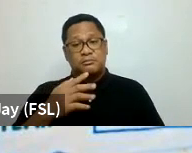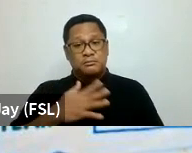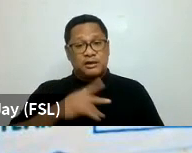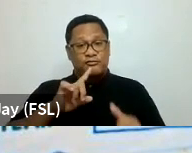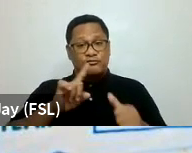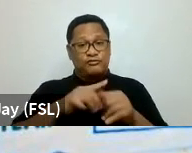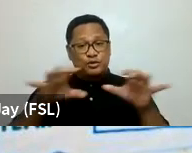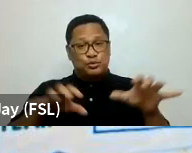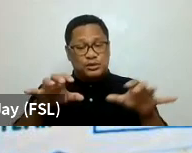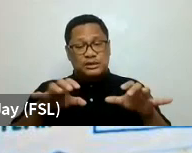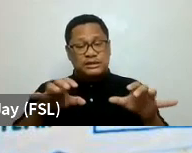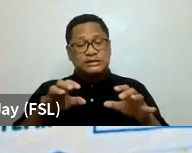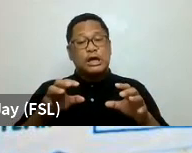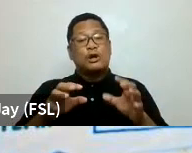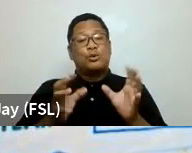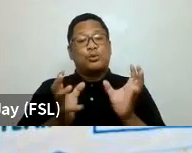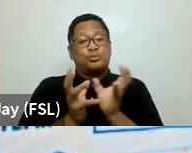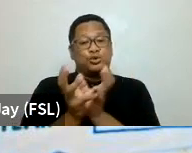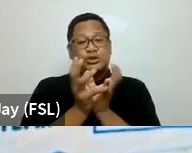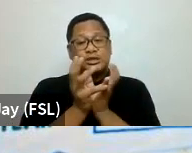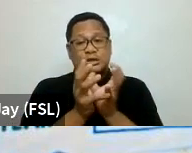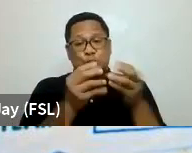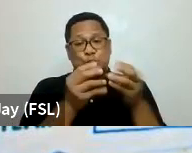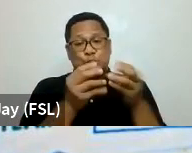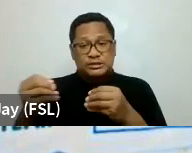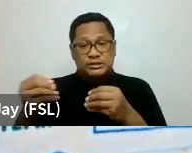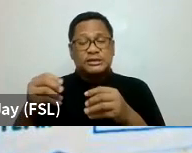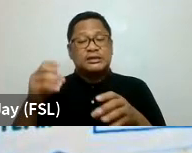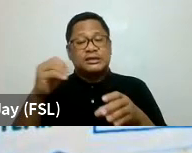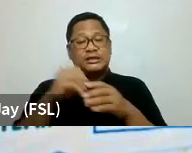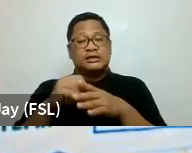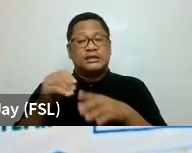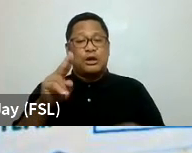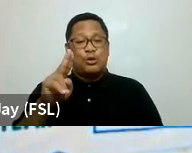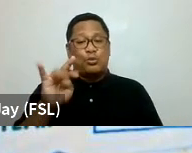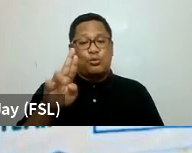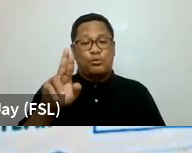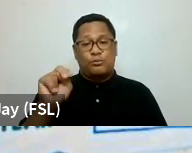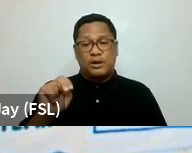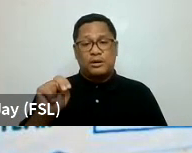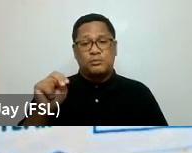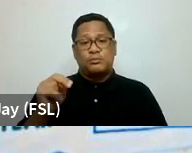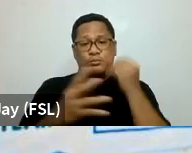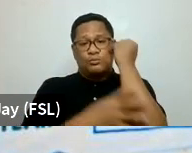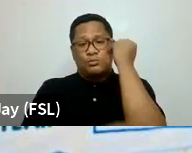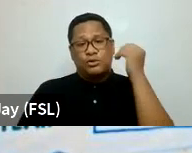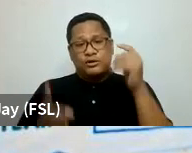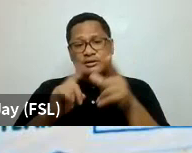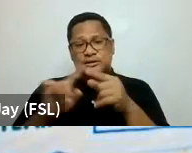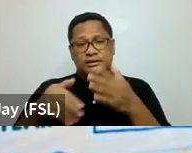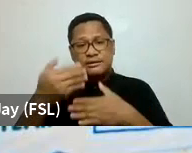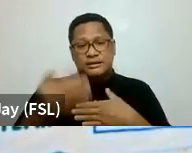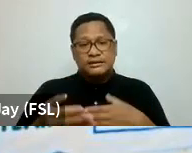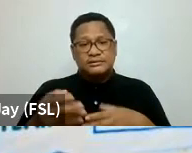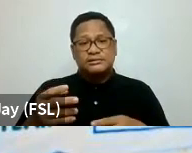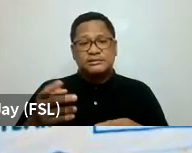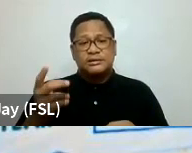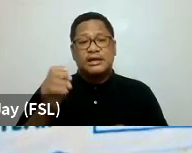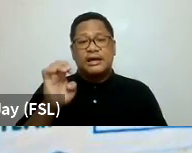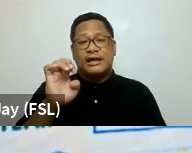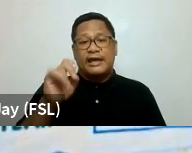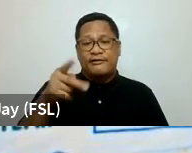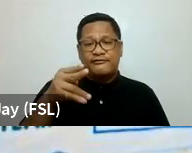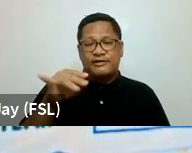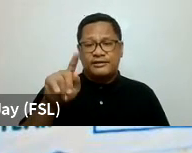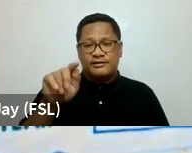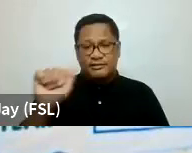the urban poor. My second job was with EFETA Foundation for the Blind. EFETA Foundation